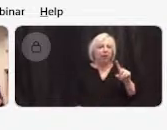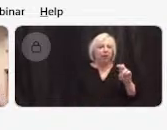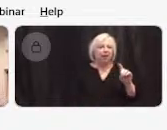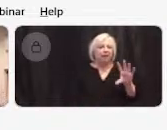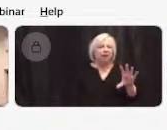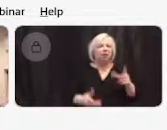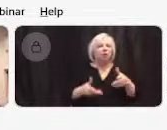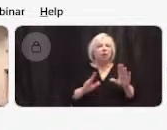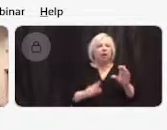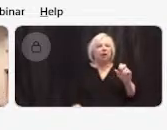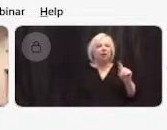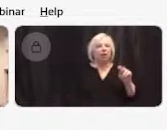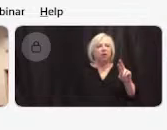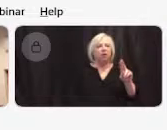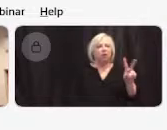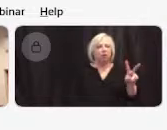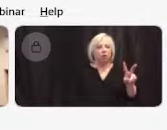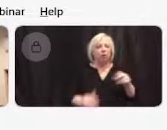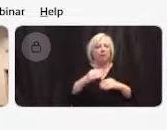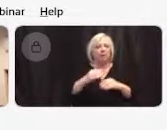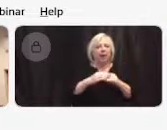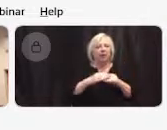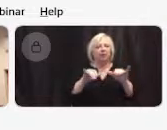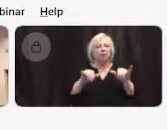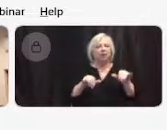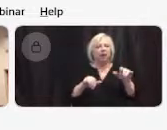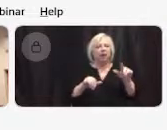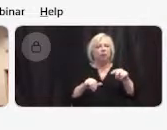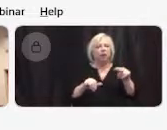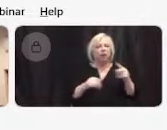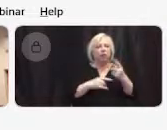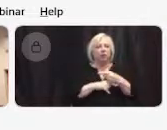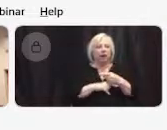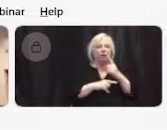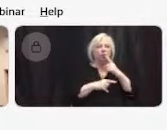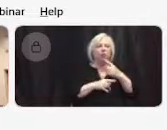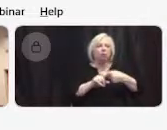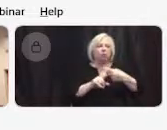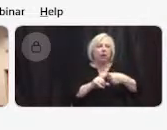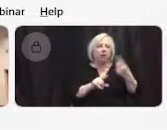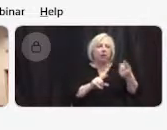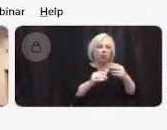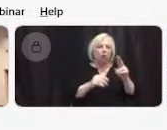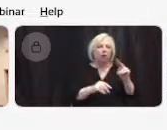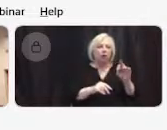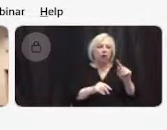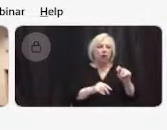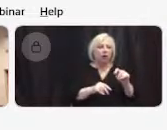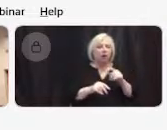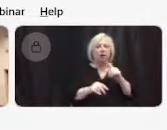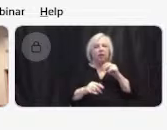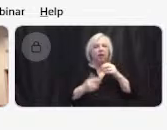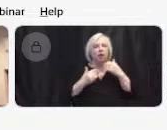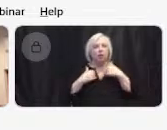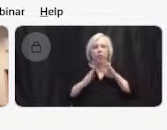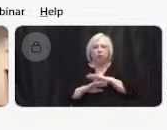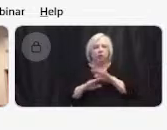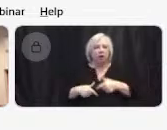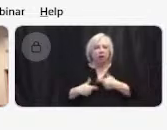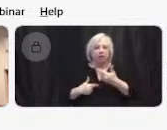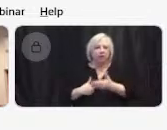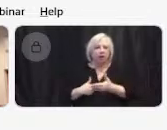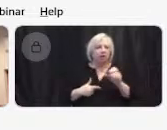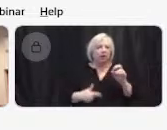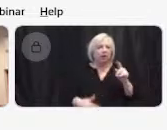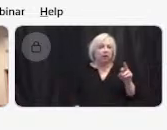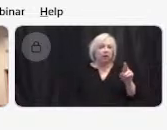rental 2, maximum stay of 29 days. The structure will be rented as 1 unit. The owner will not reside at the residence. The STR2